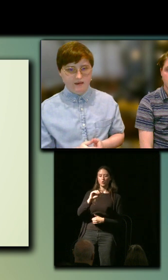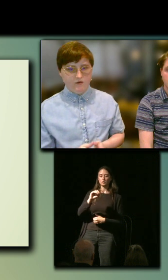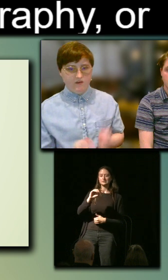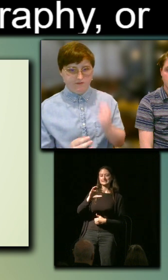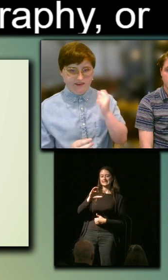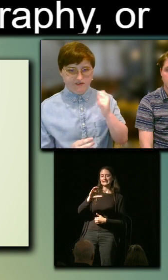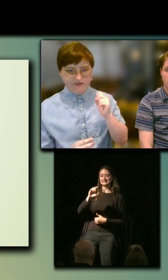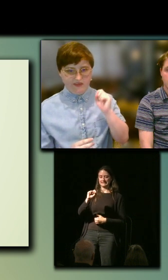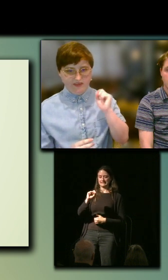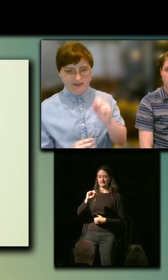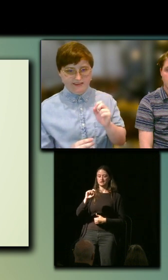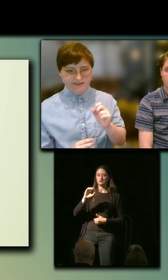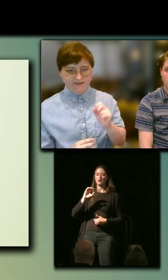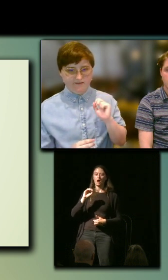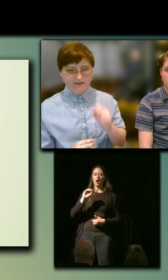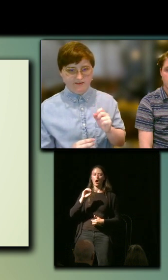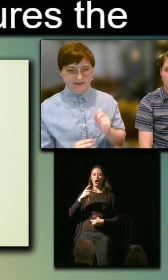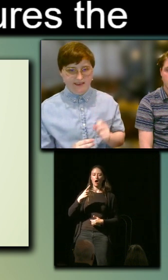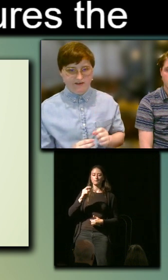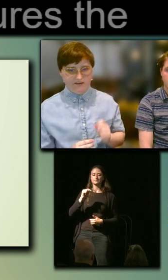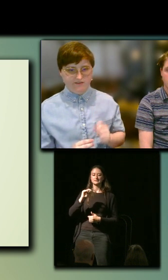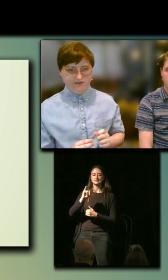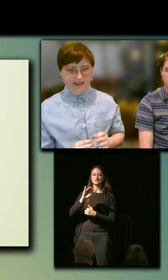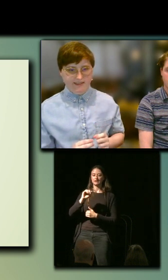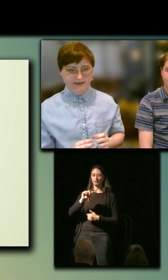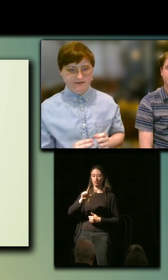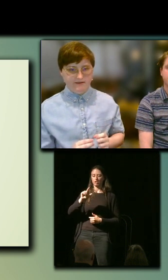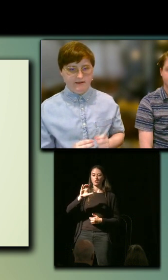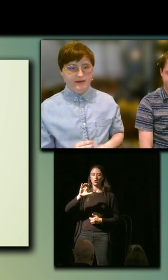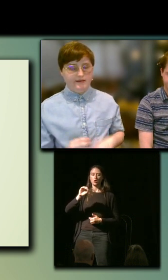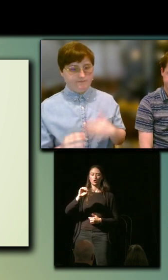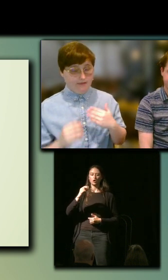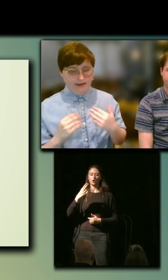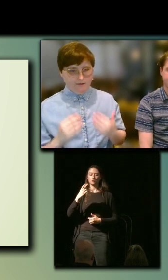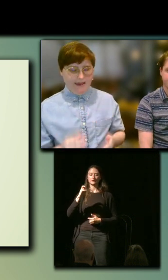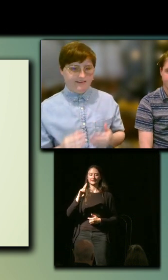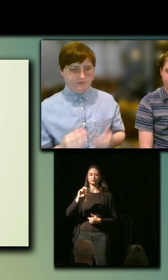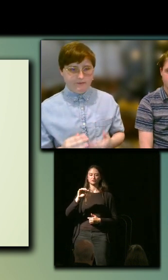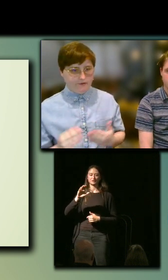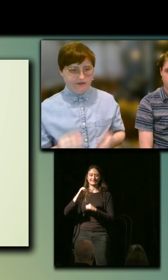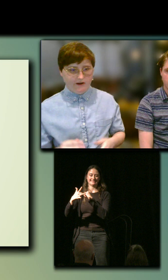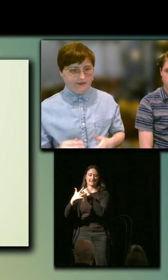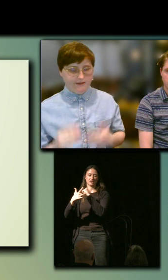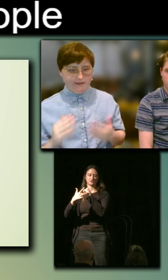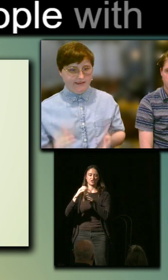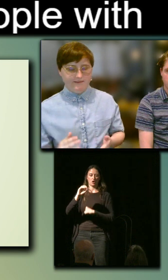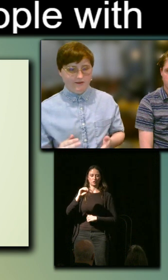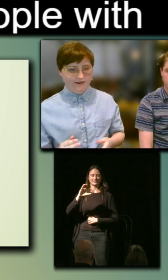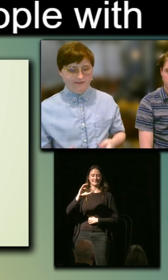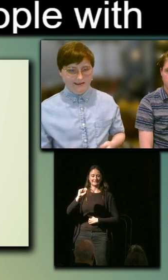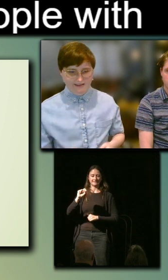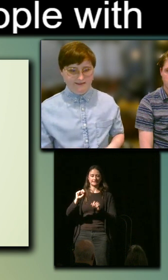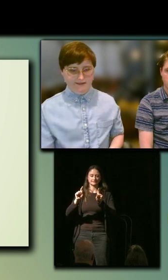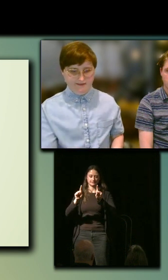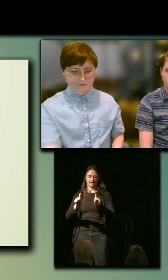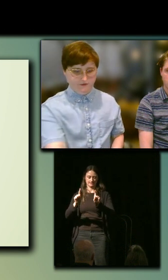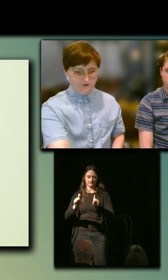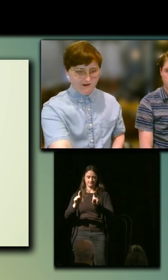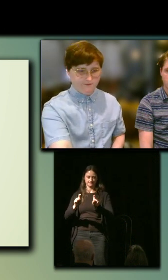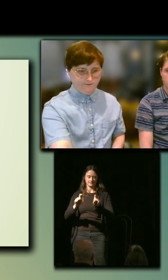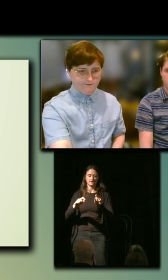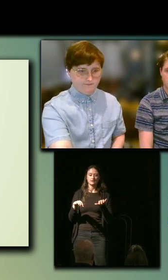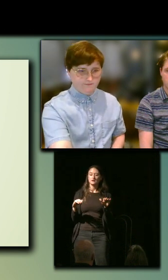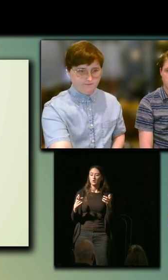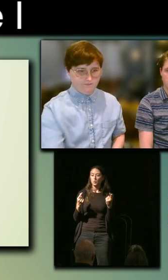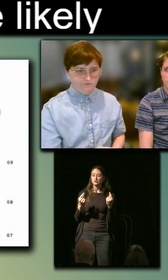test, which measures the thickness of different layers of the retina. As people with RP, many of you have likely done this